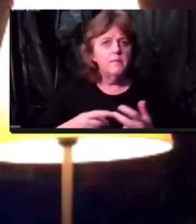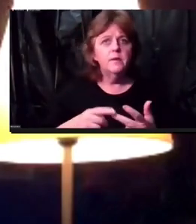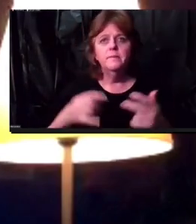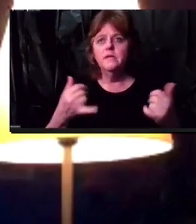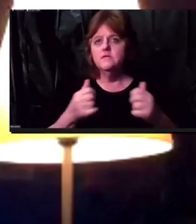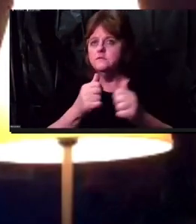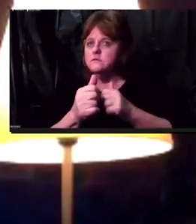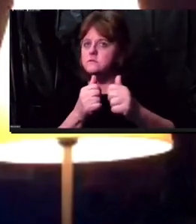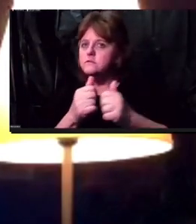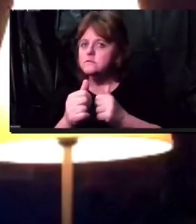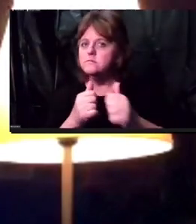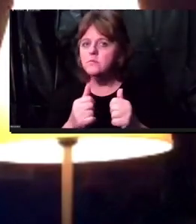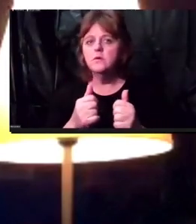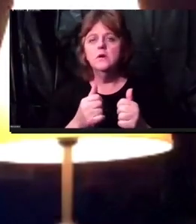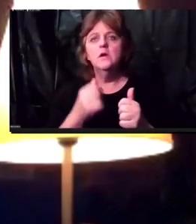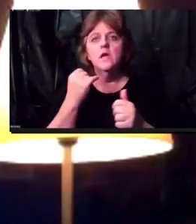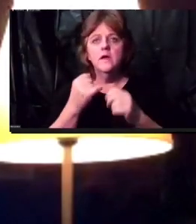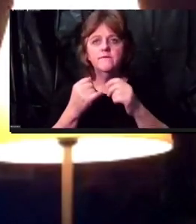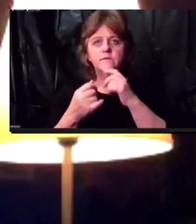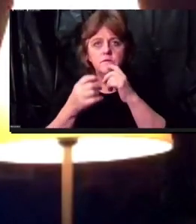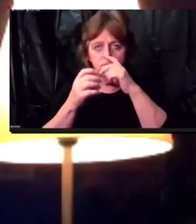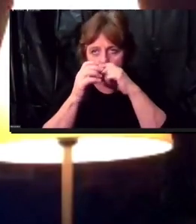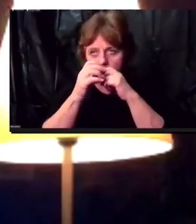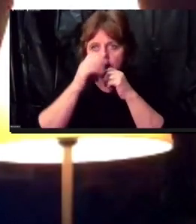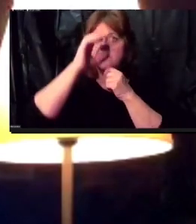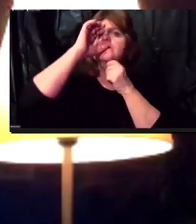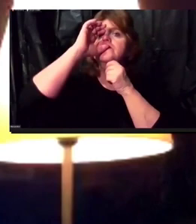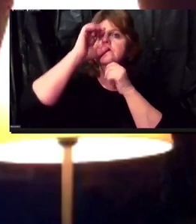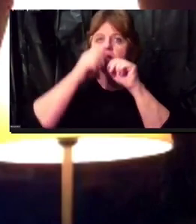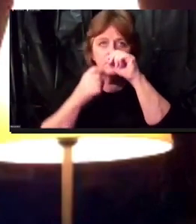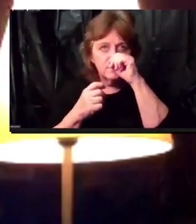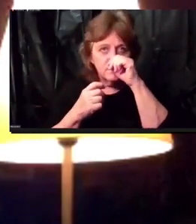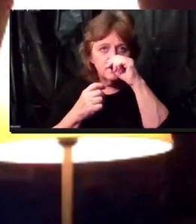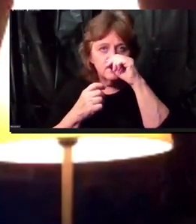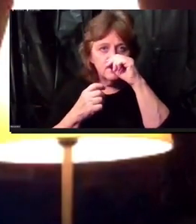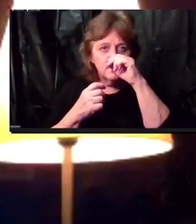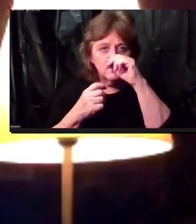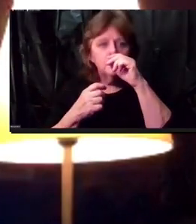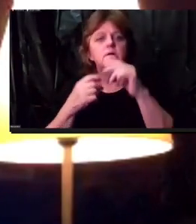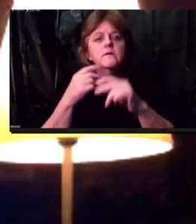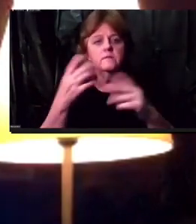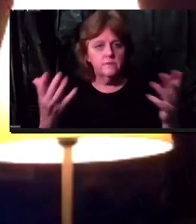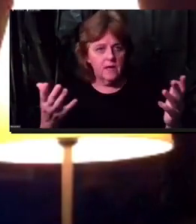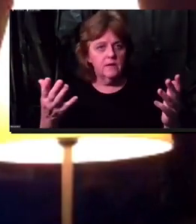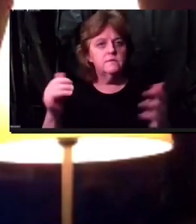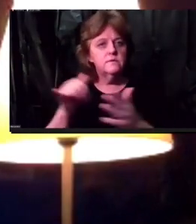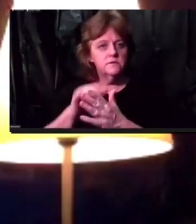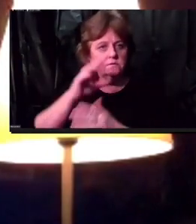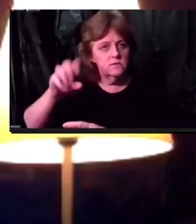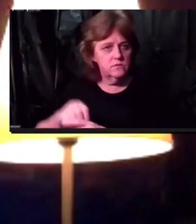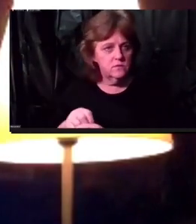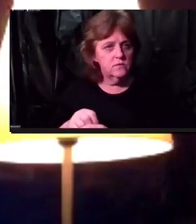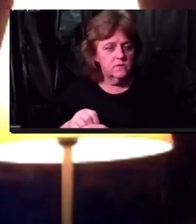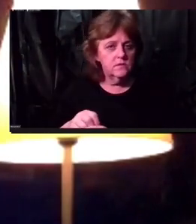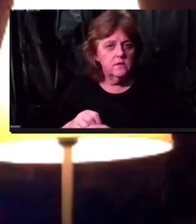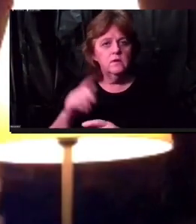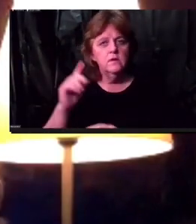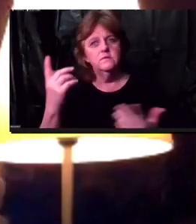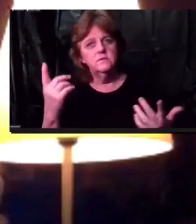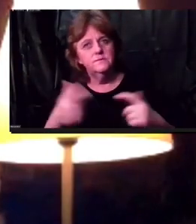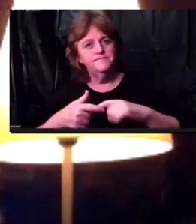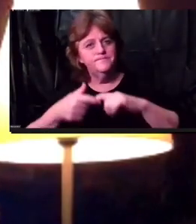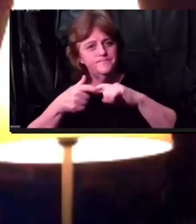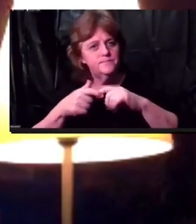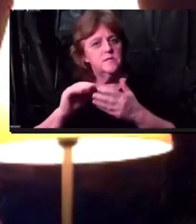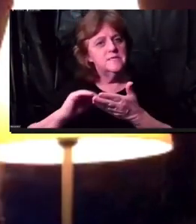sports, if you're trying to drink something, that sort of thing. You are momentarily